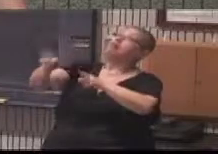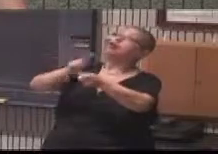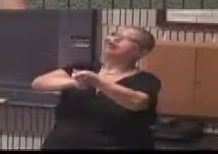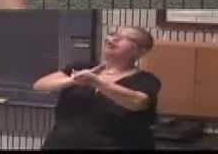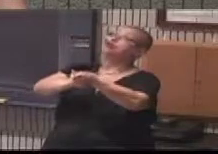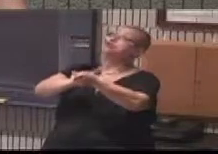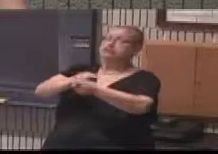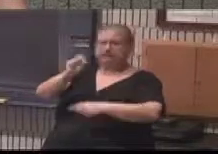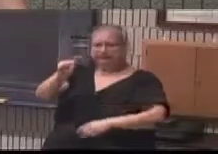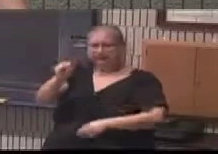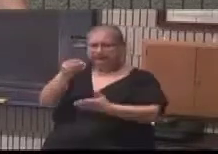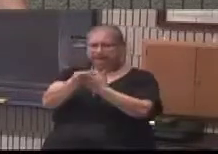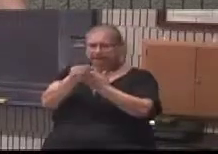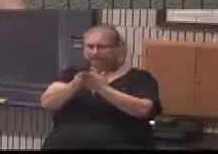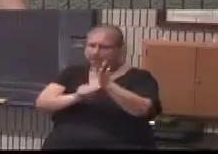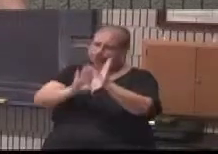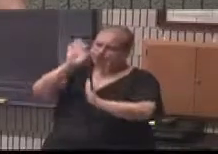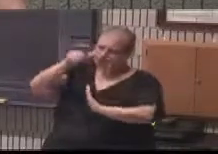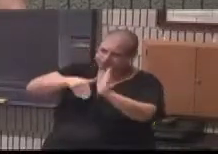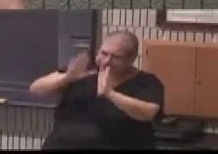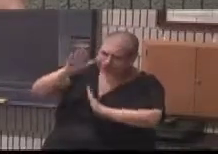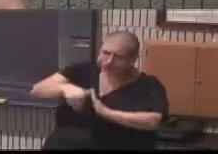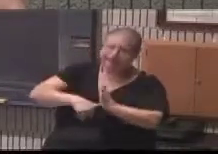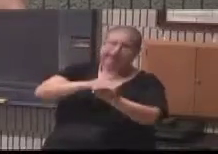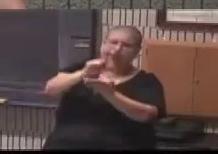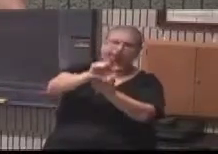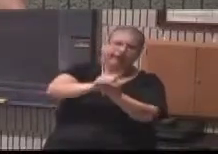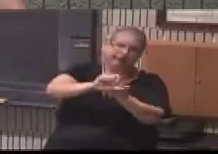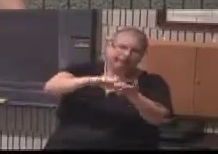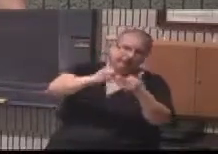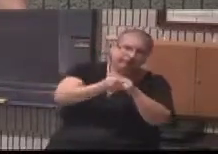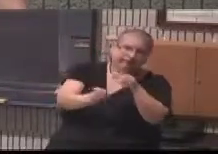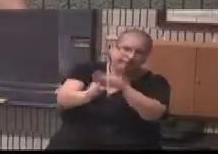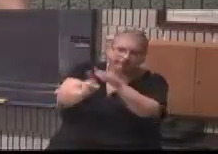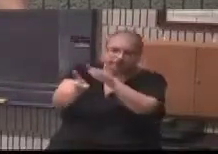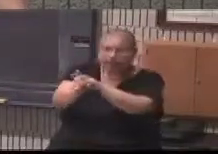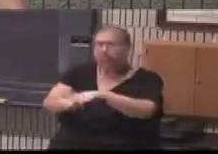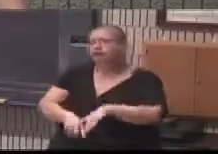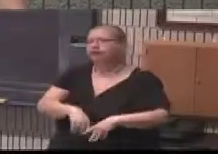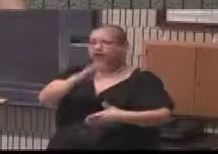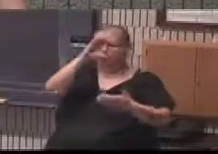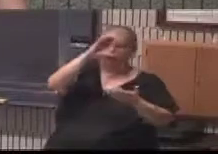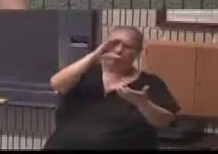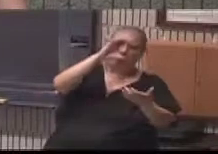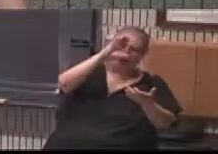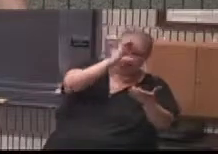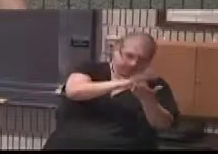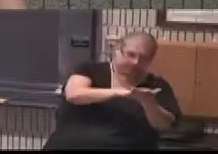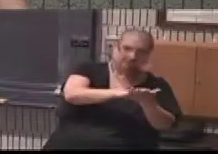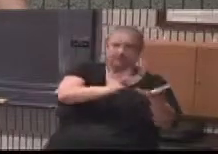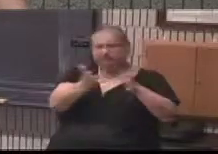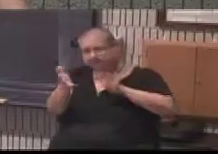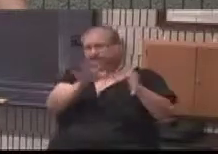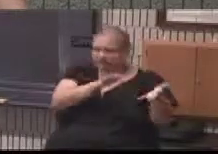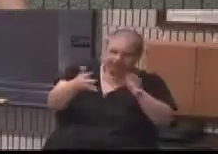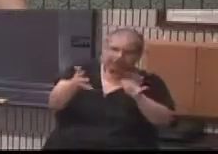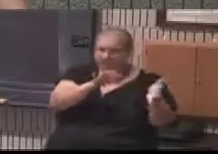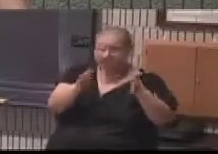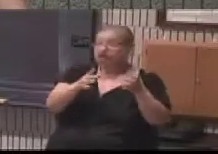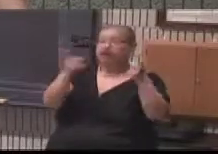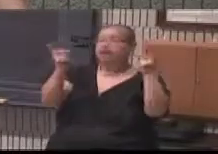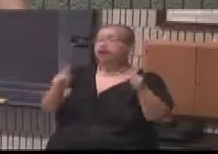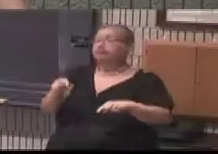downs, you know, financial ups and downs, legal ups and downs, partner ups and downs. Eventually was acquired by